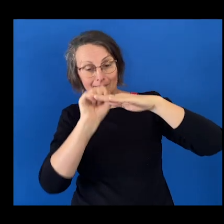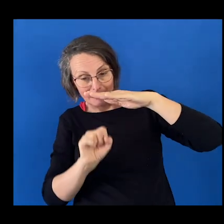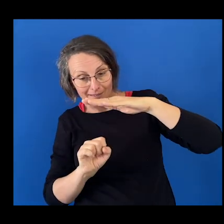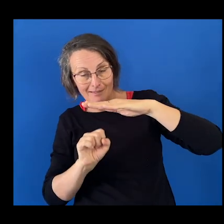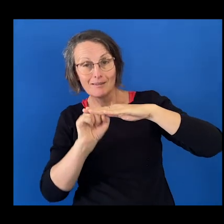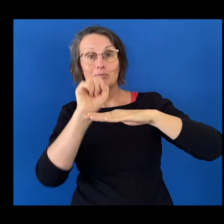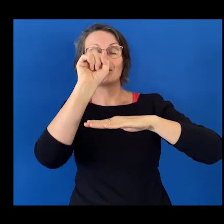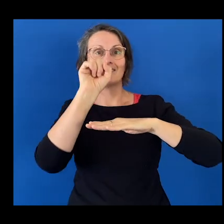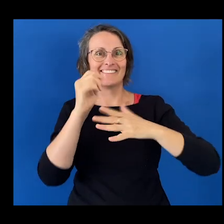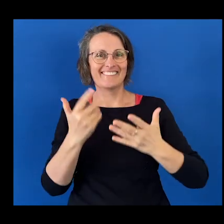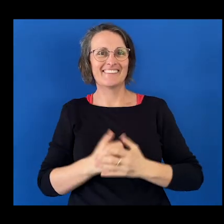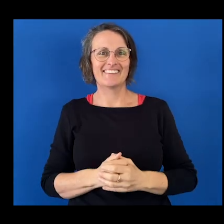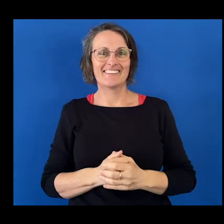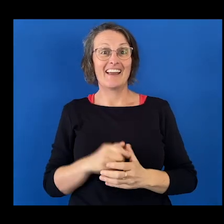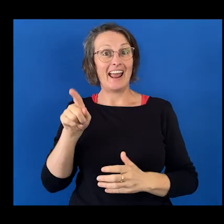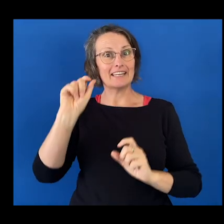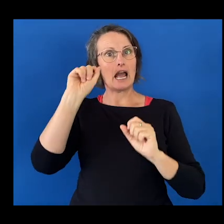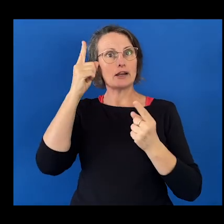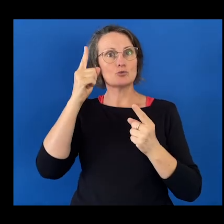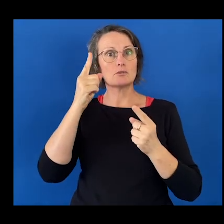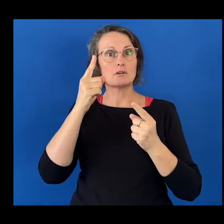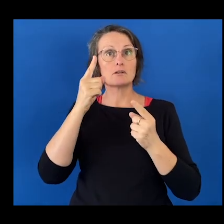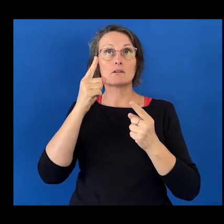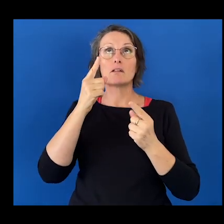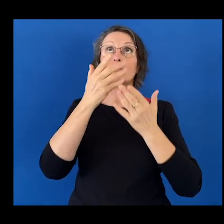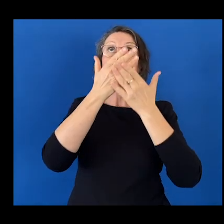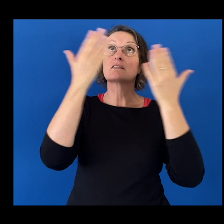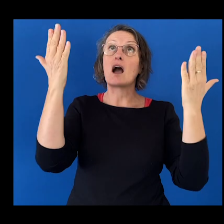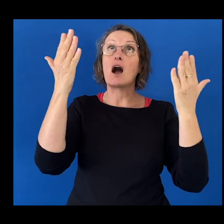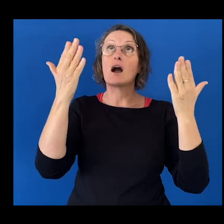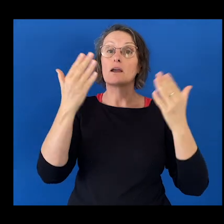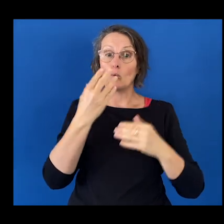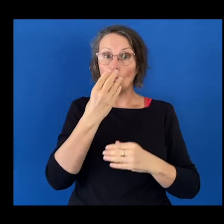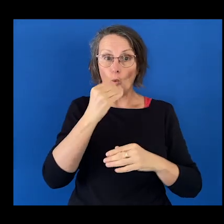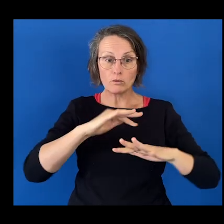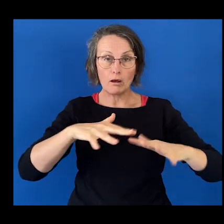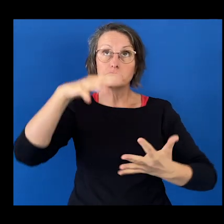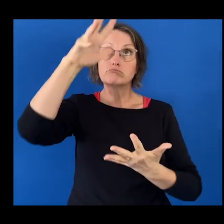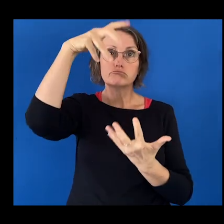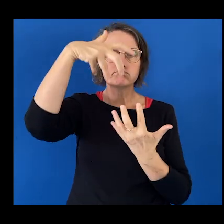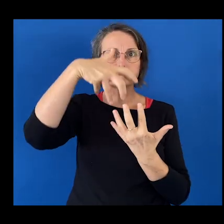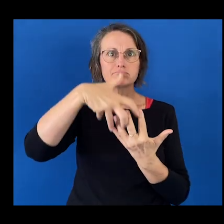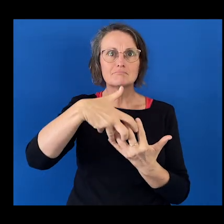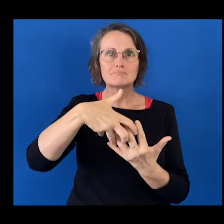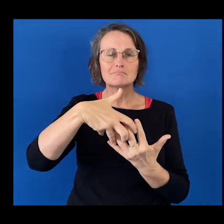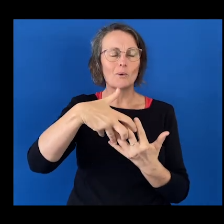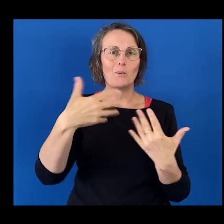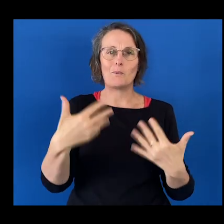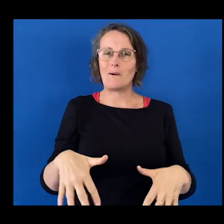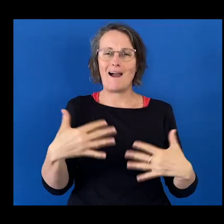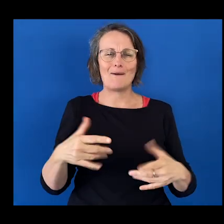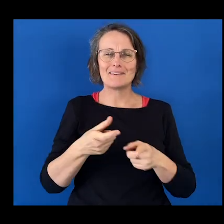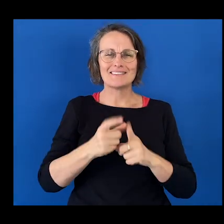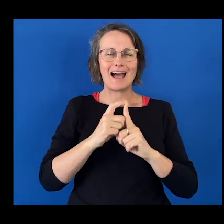and understanding the interconnectedness of sky and sea. It's hard